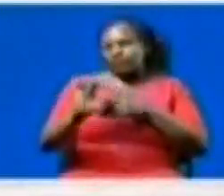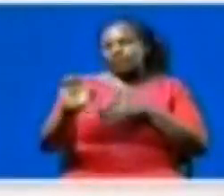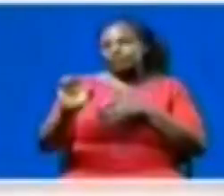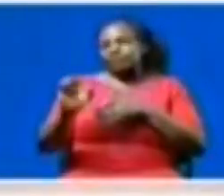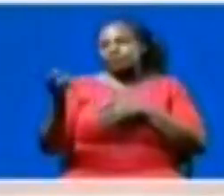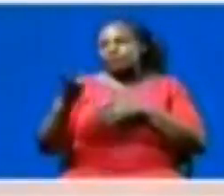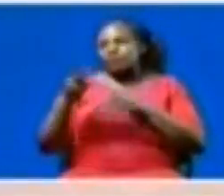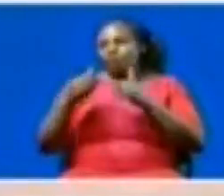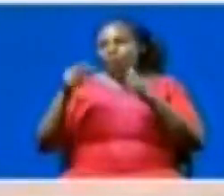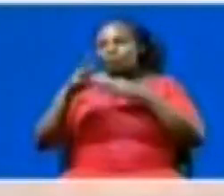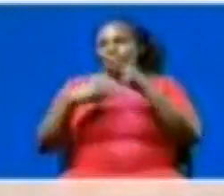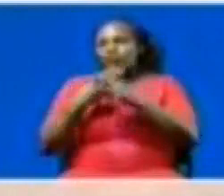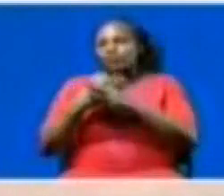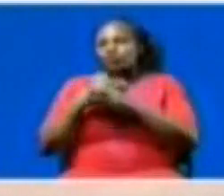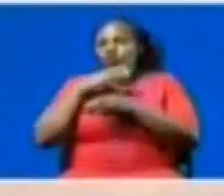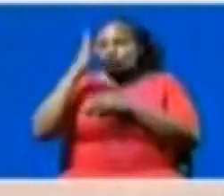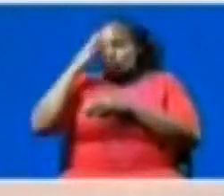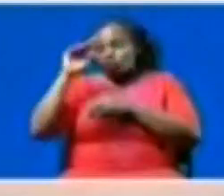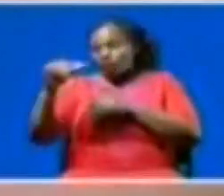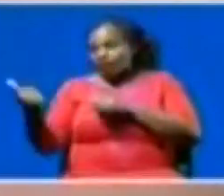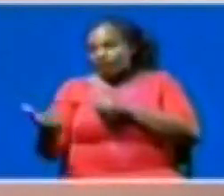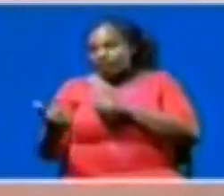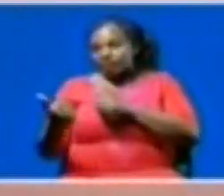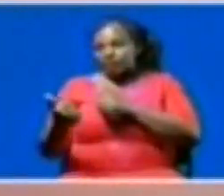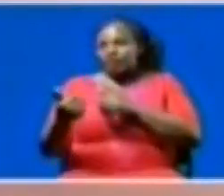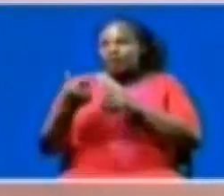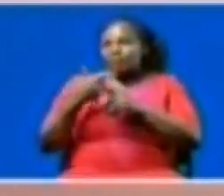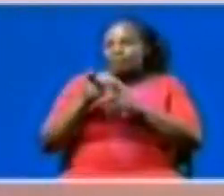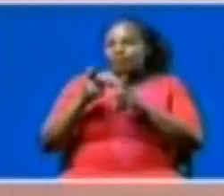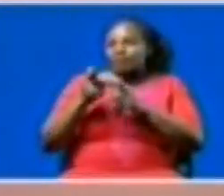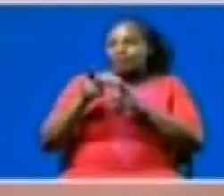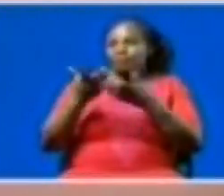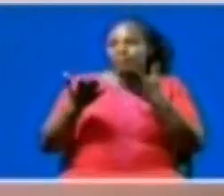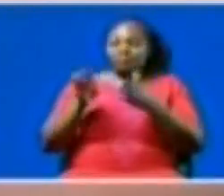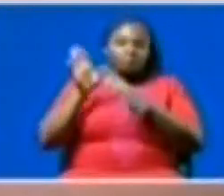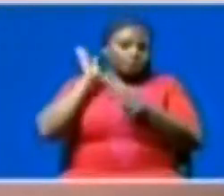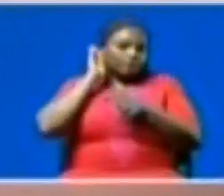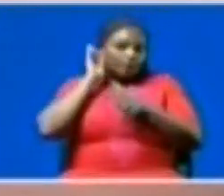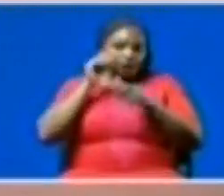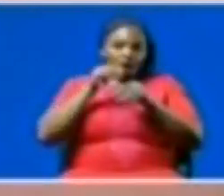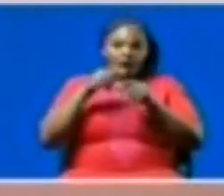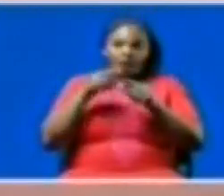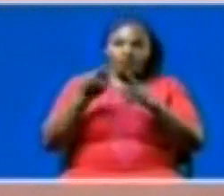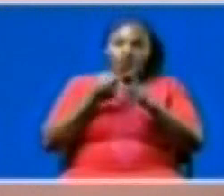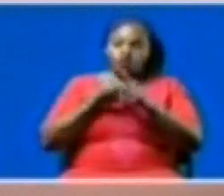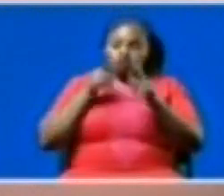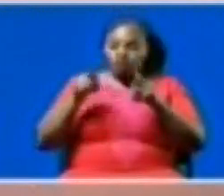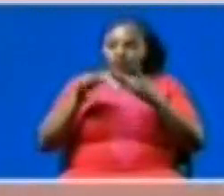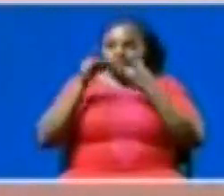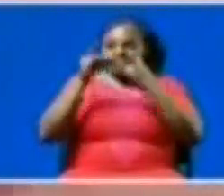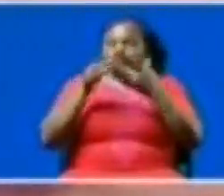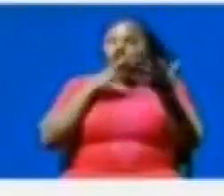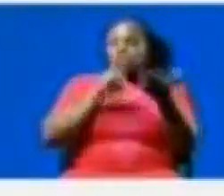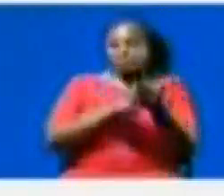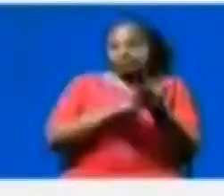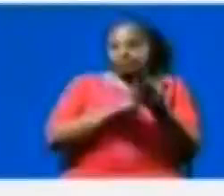two opposite worlds. They don't know each other. In fact, they'll probably hear of each other through this special